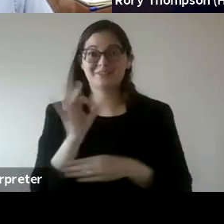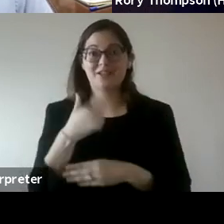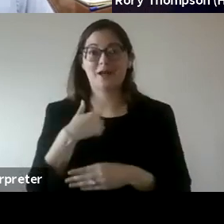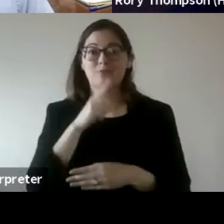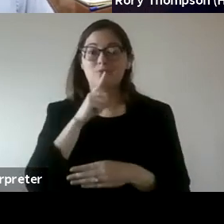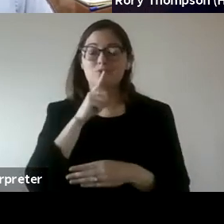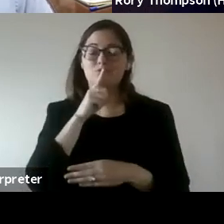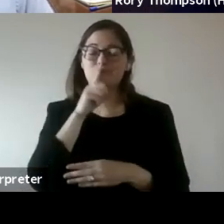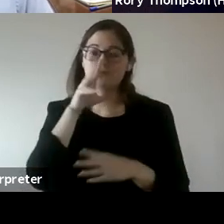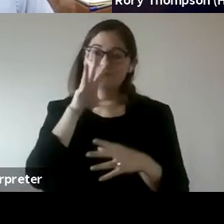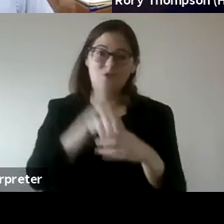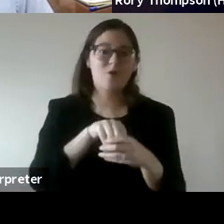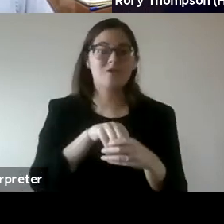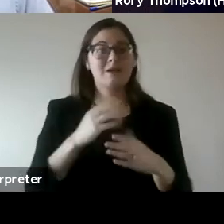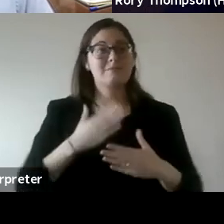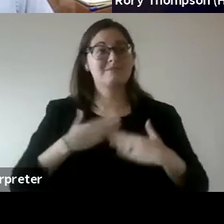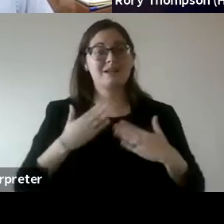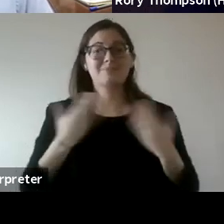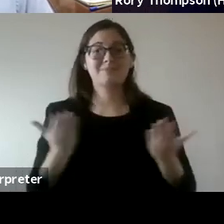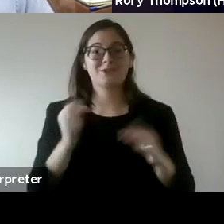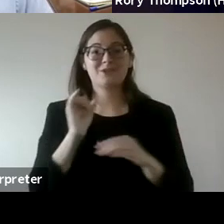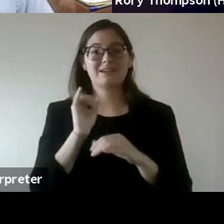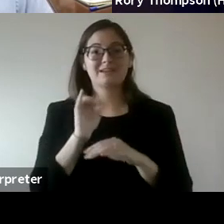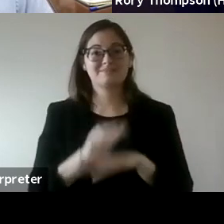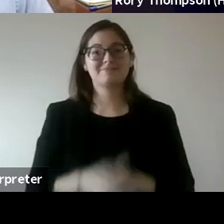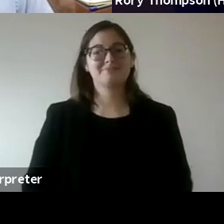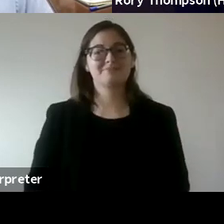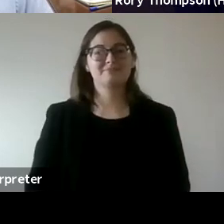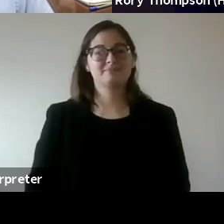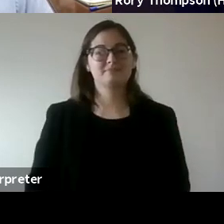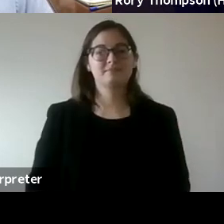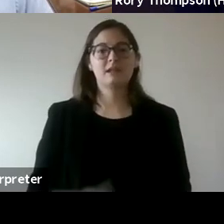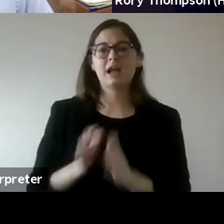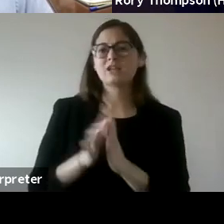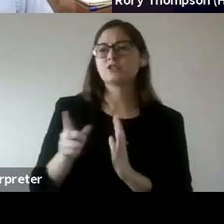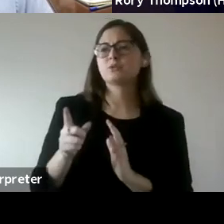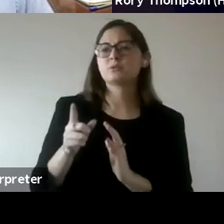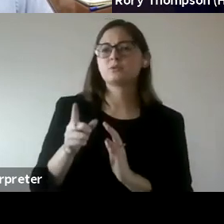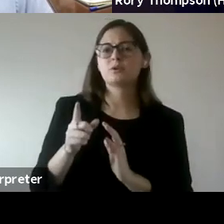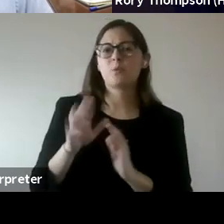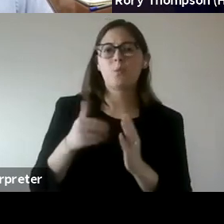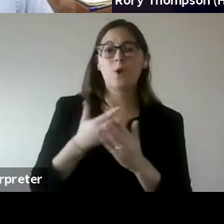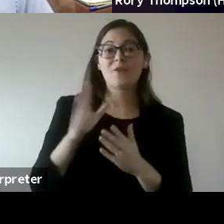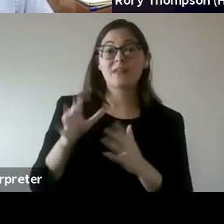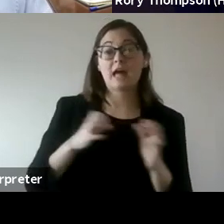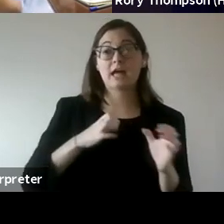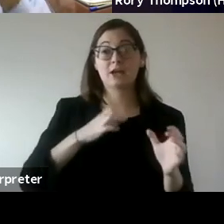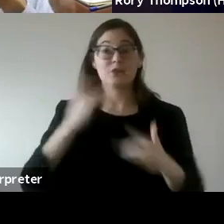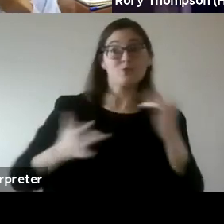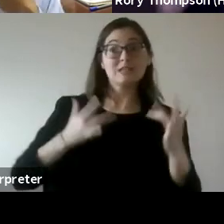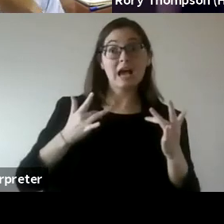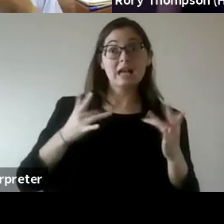involved and I'm glad to be here tonight. I'm just going to ask that you kind of turn down all that enthusiasm. It's a little